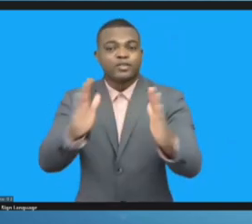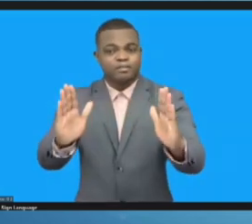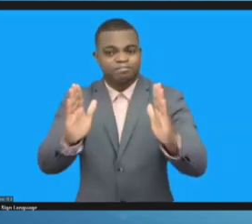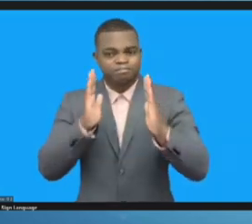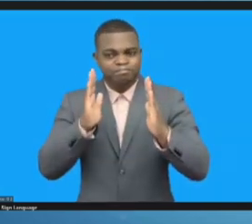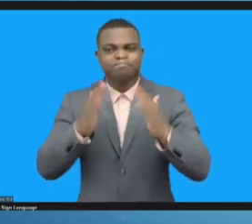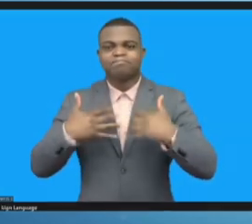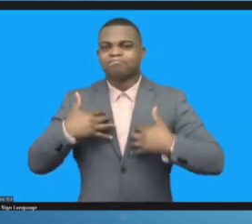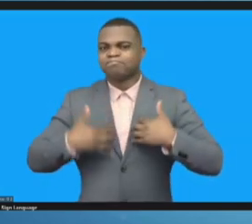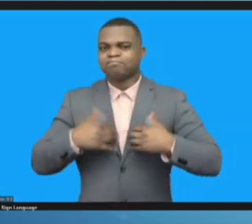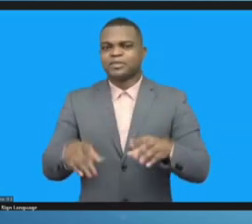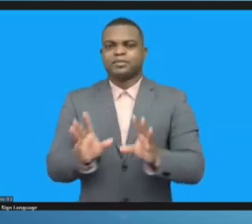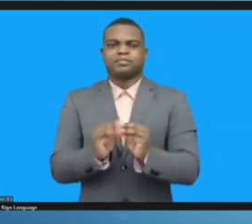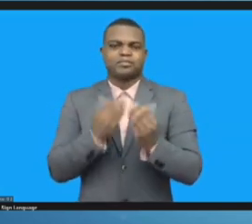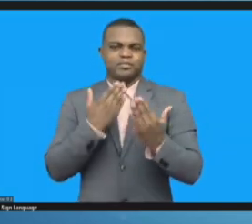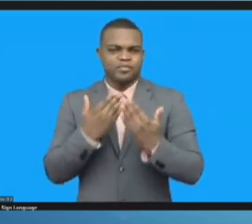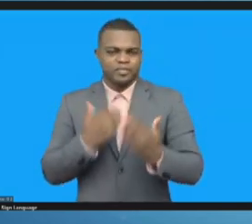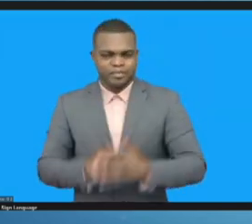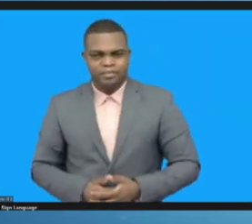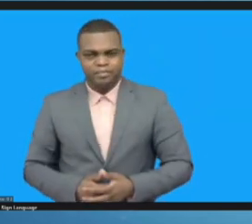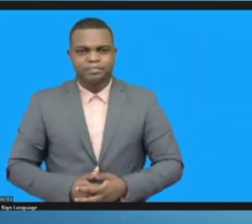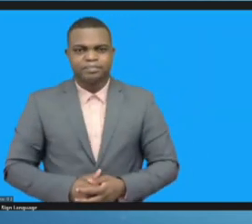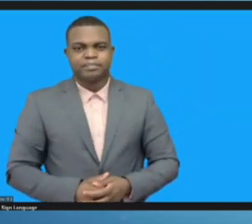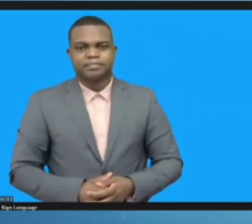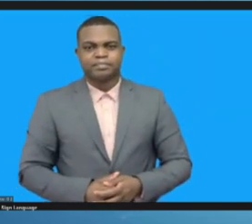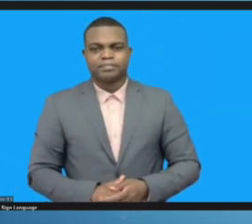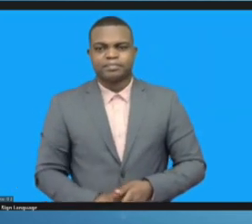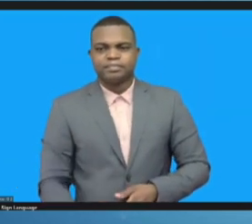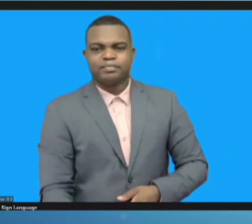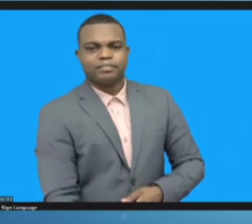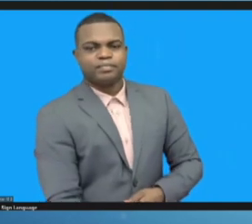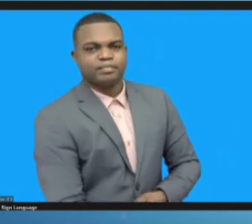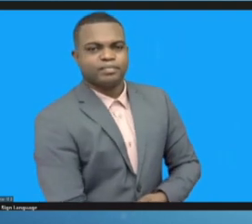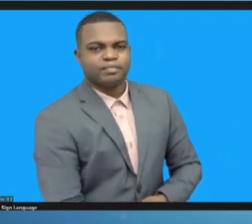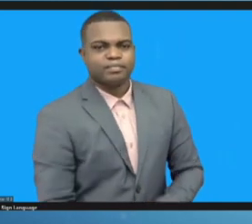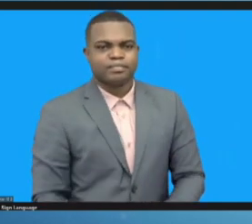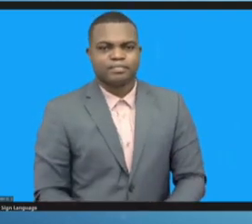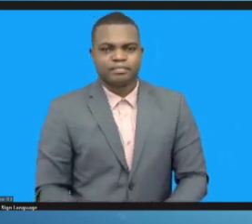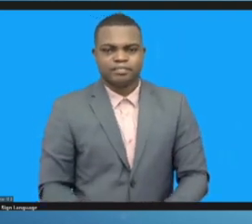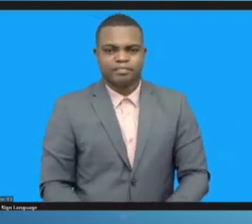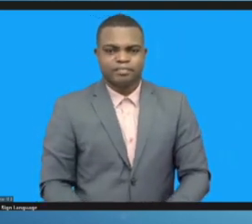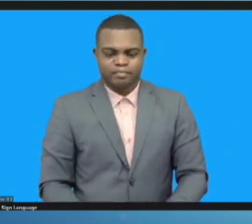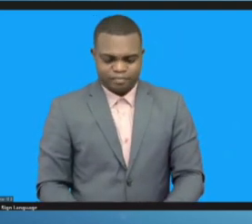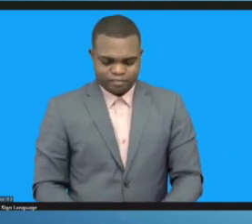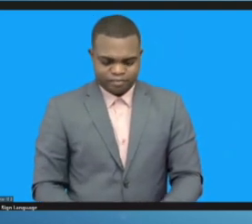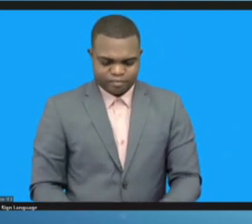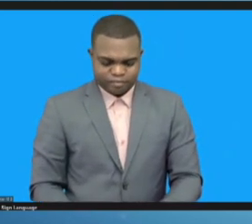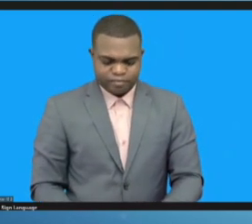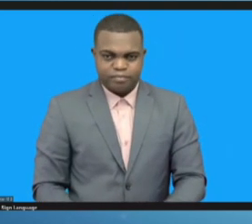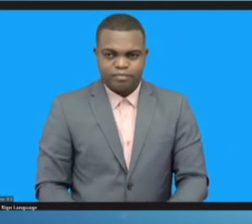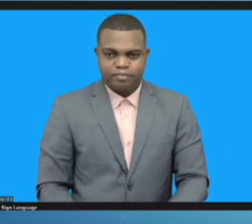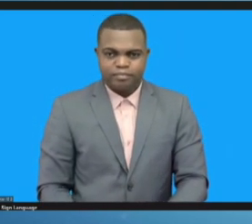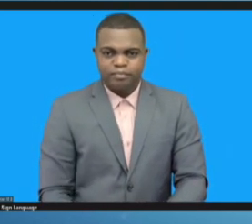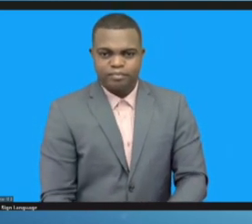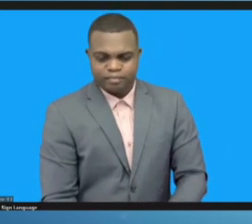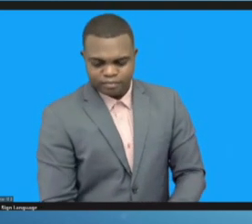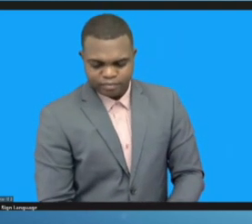Acting Executive Secretary of the United Nations Economic Commission for Africa, for welcoming us to this grand forum and to